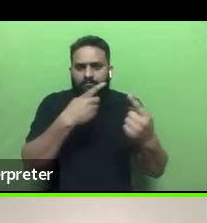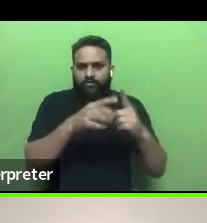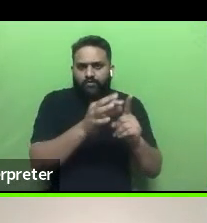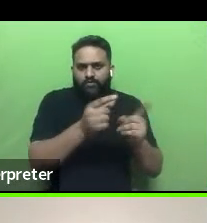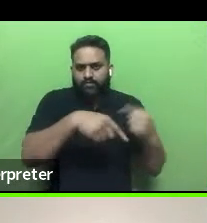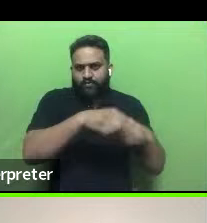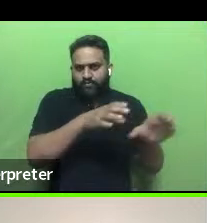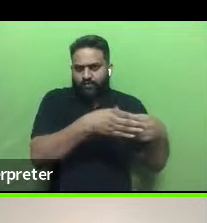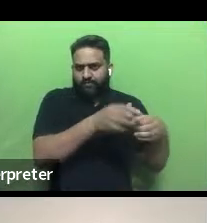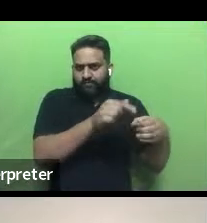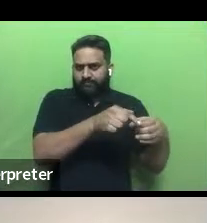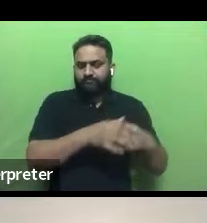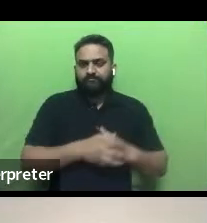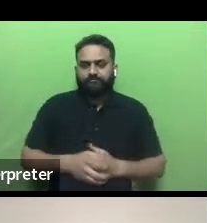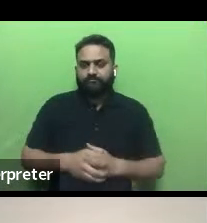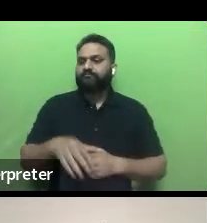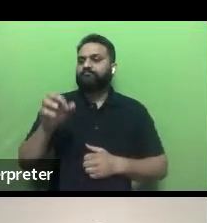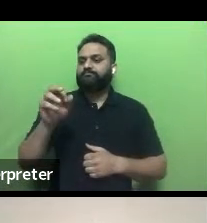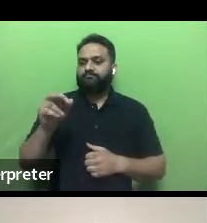Sorry, so it's Anjali